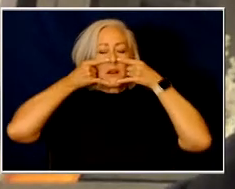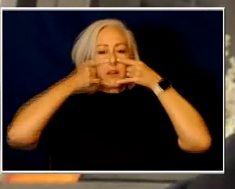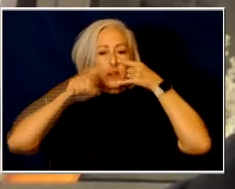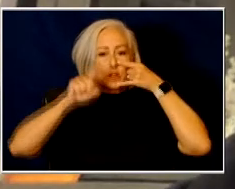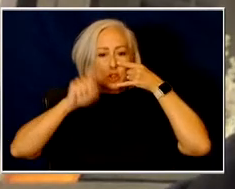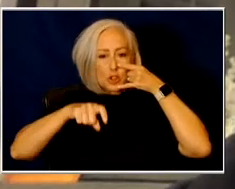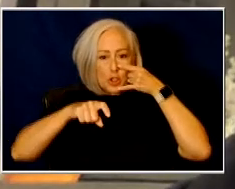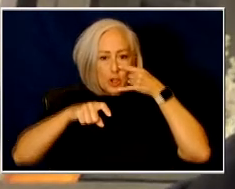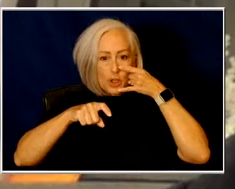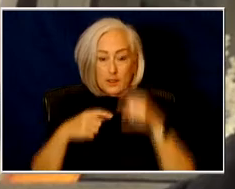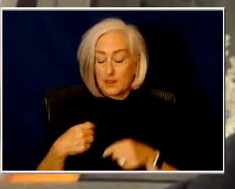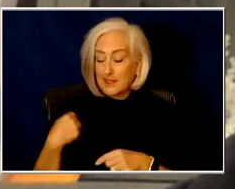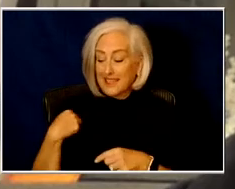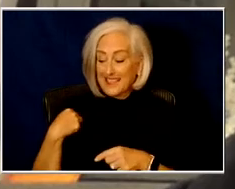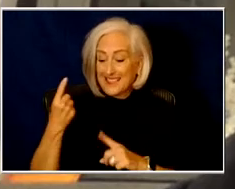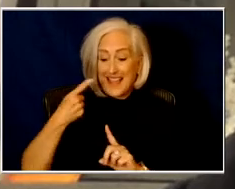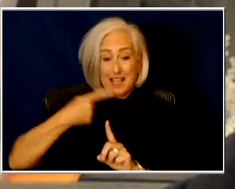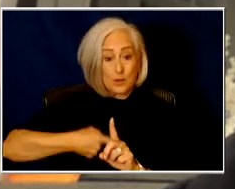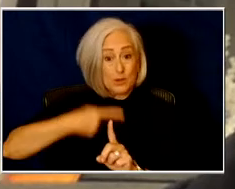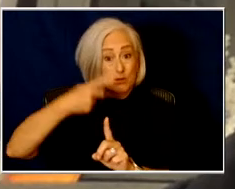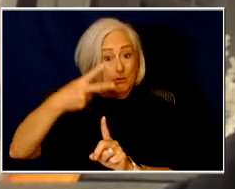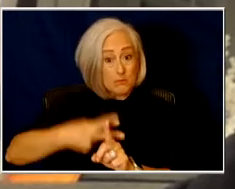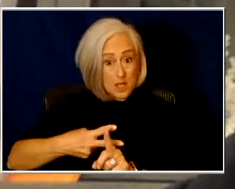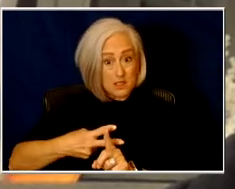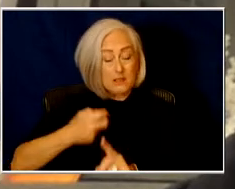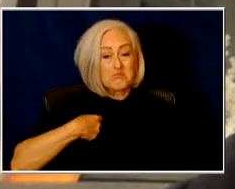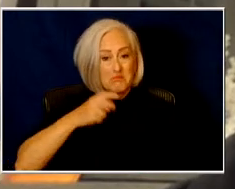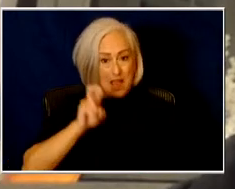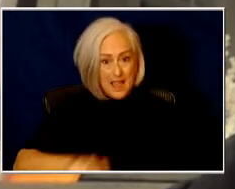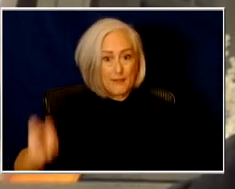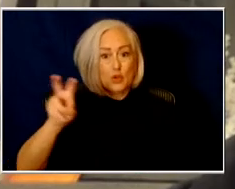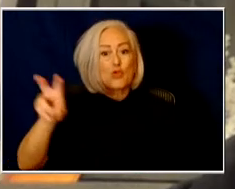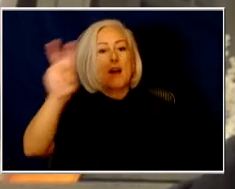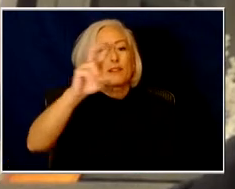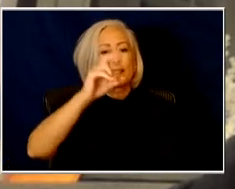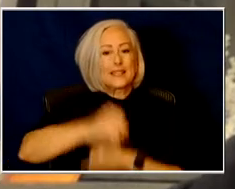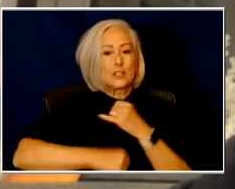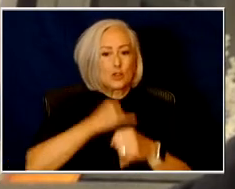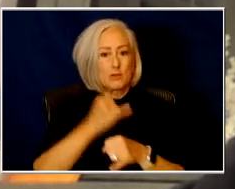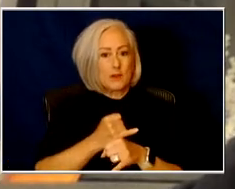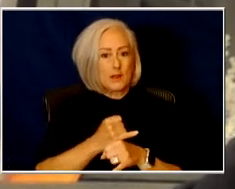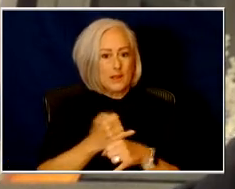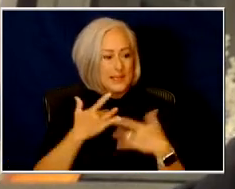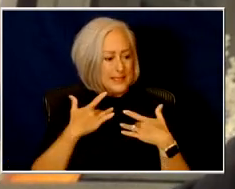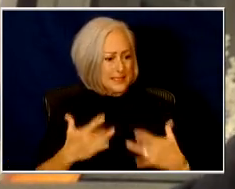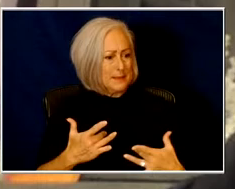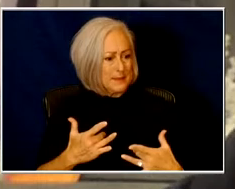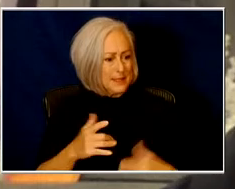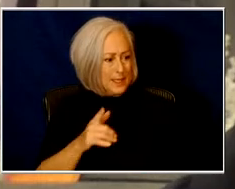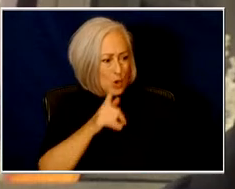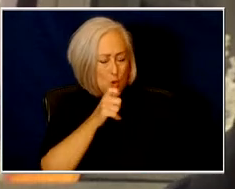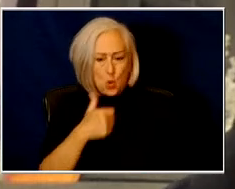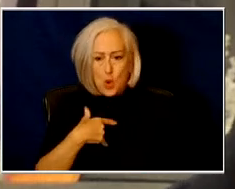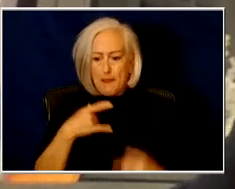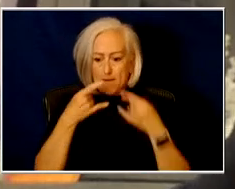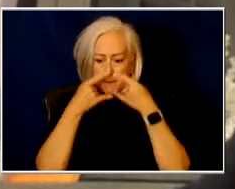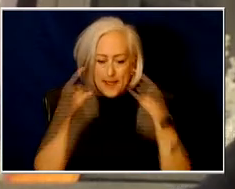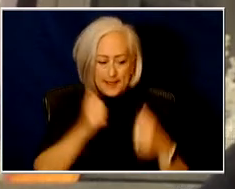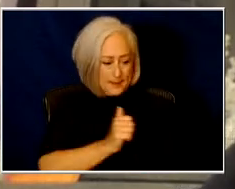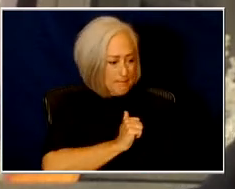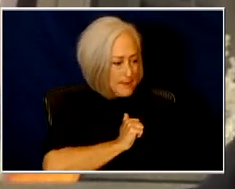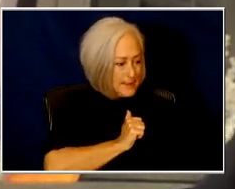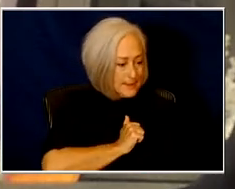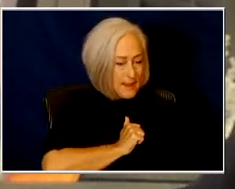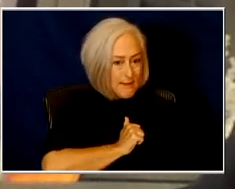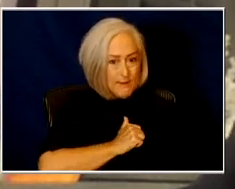in the last couple of months and you know usually the only people in a mask are myself my wife and less than one percent